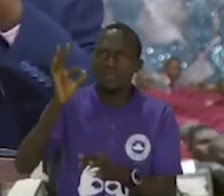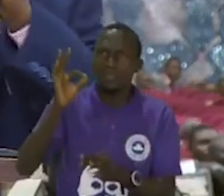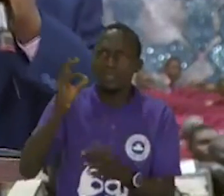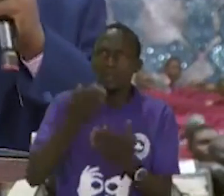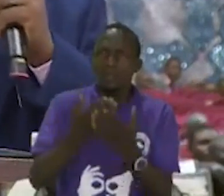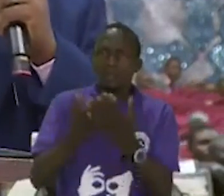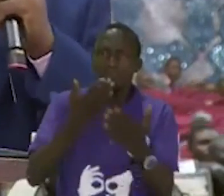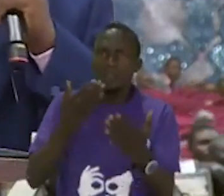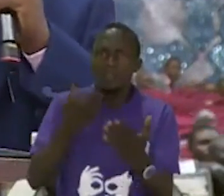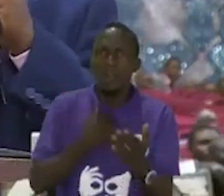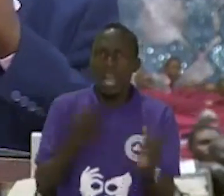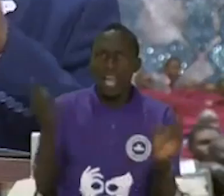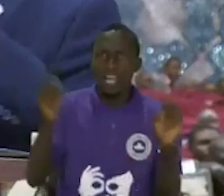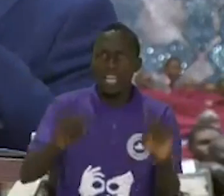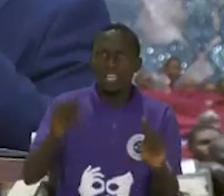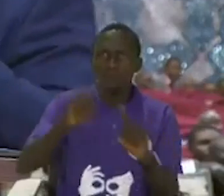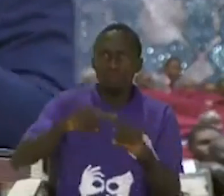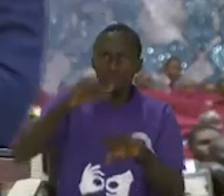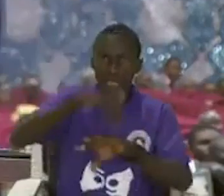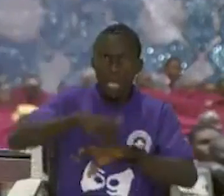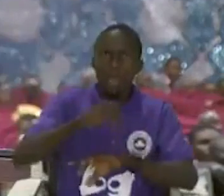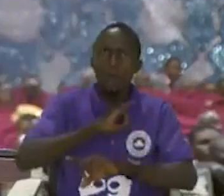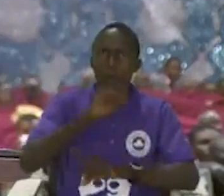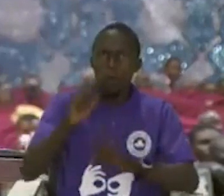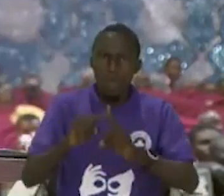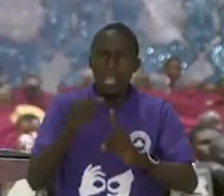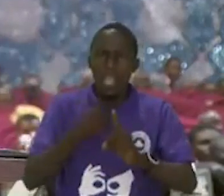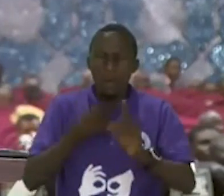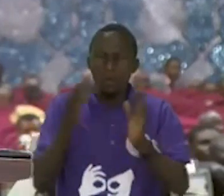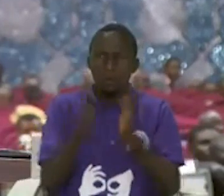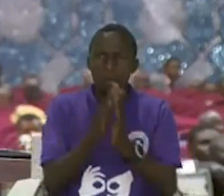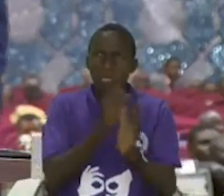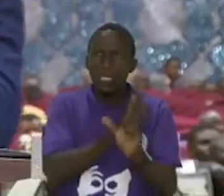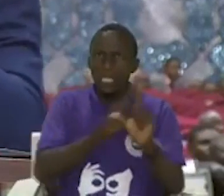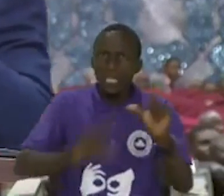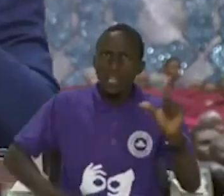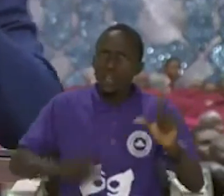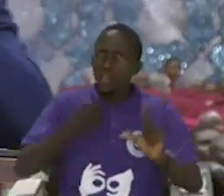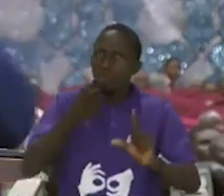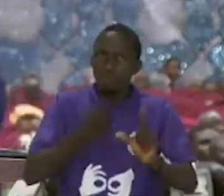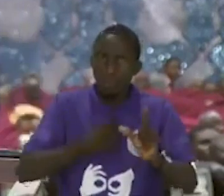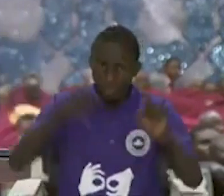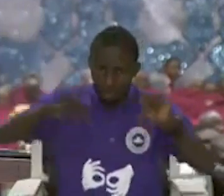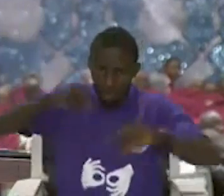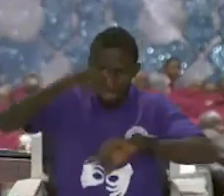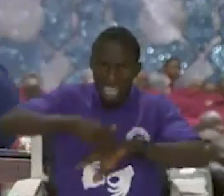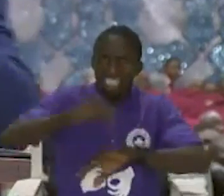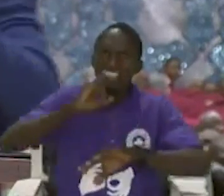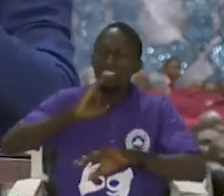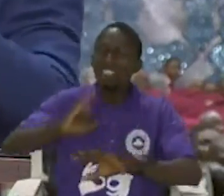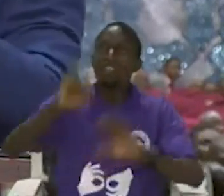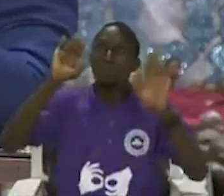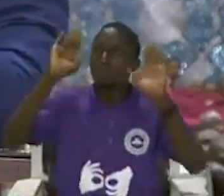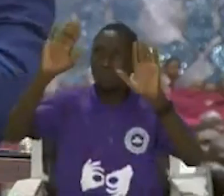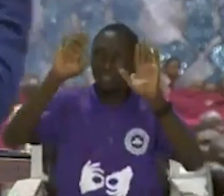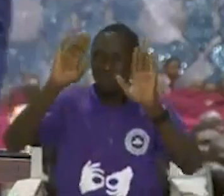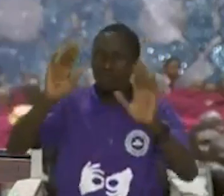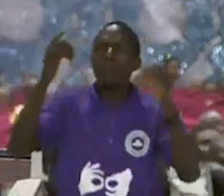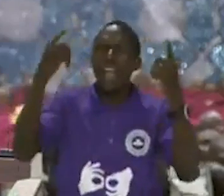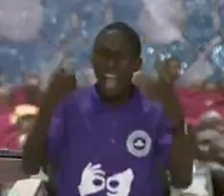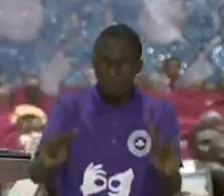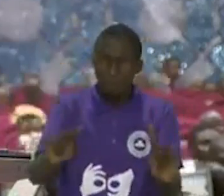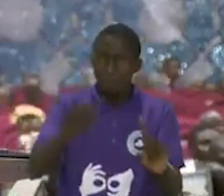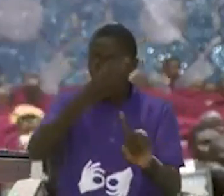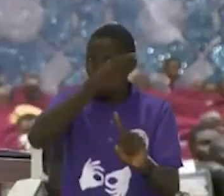I came tonight, while I was praying, the Lord said to me, it's a night of coronation because there are mantles that's going to be delivered